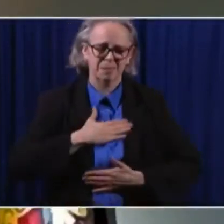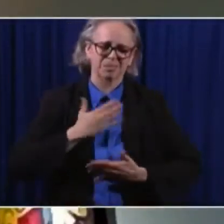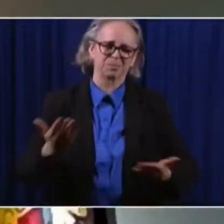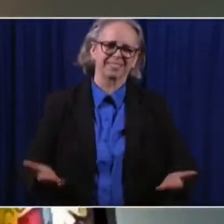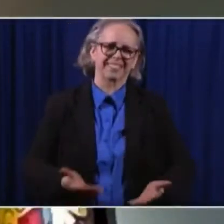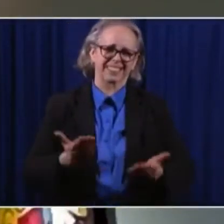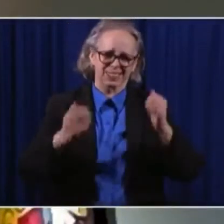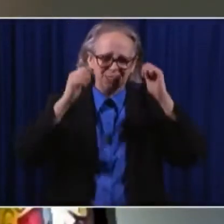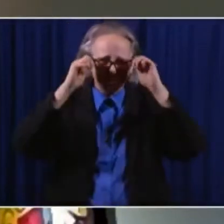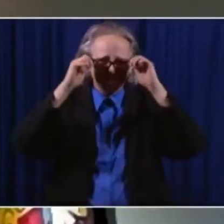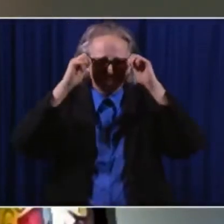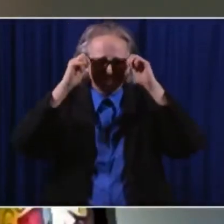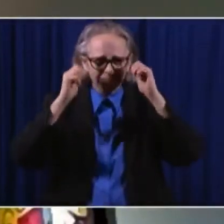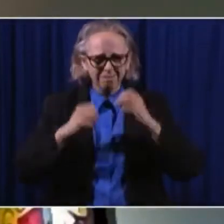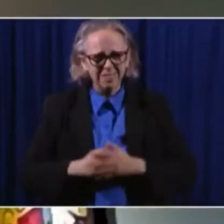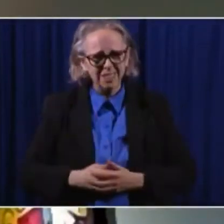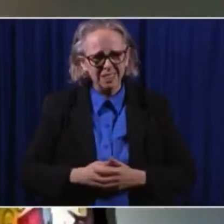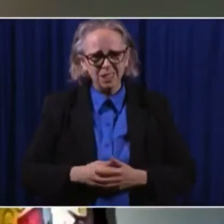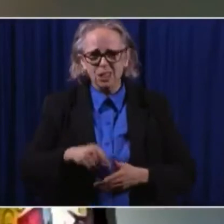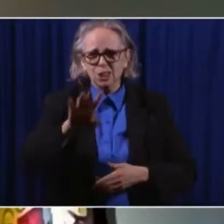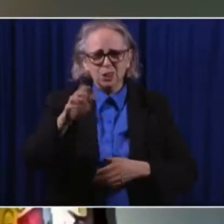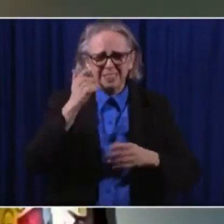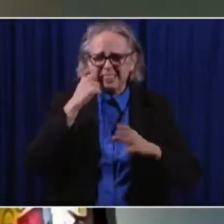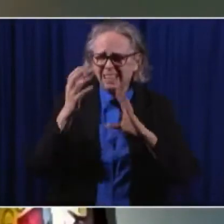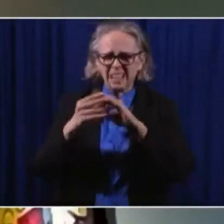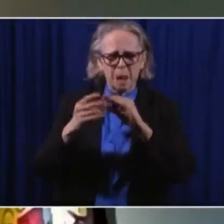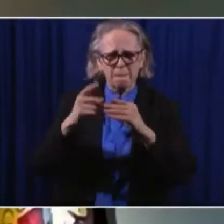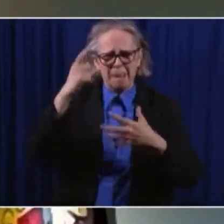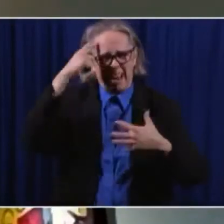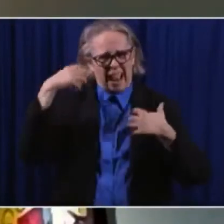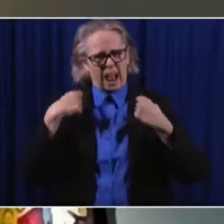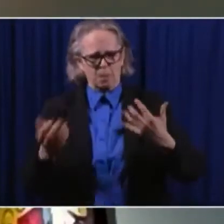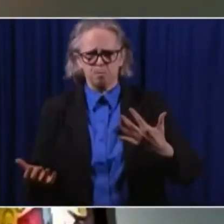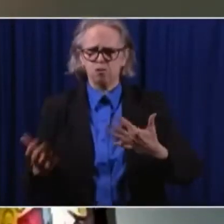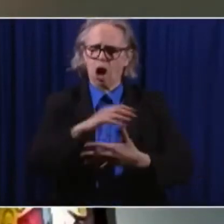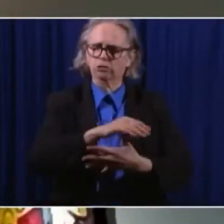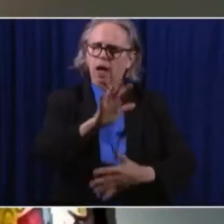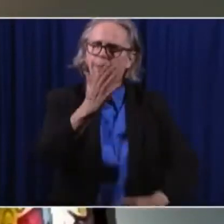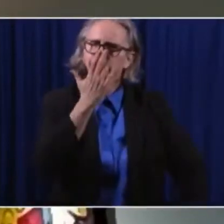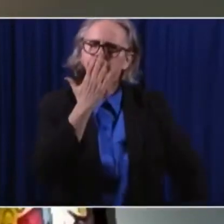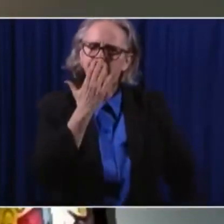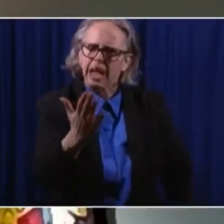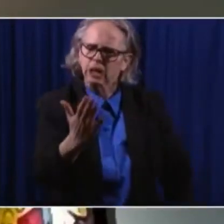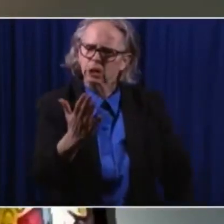to our physical health and our mental health as Ohioans, and I know that so many others do as well.